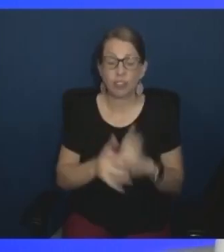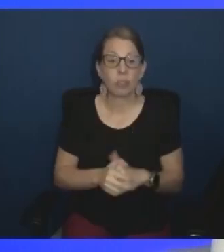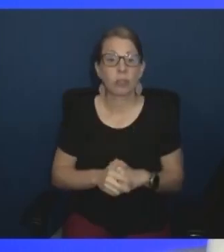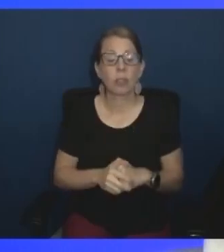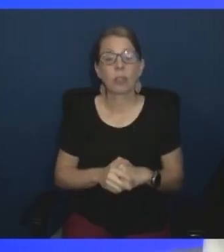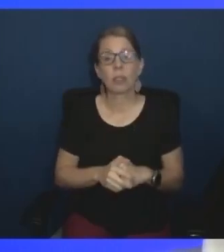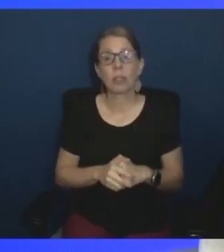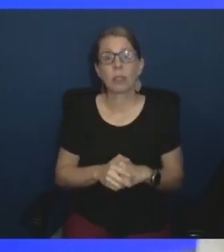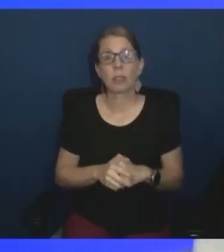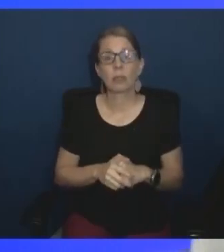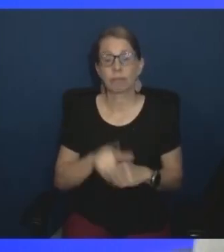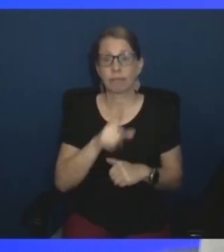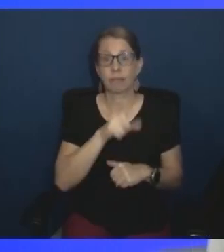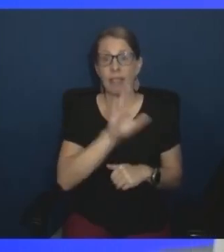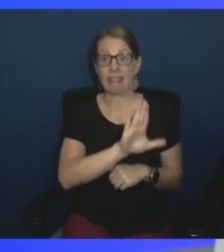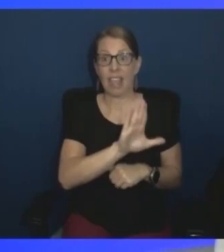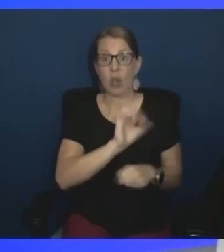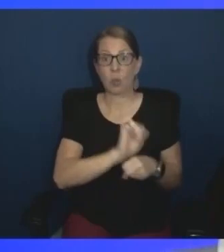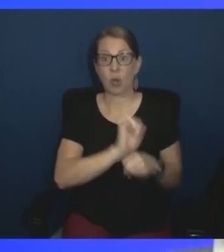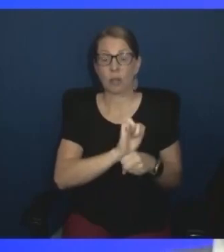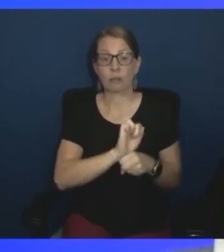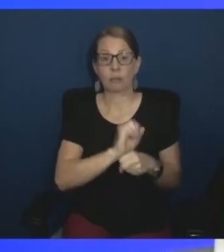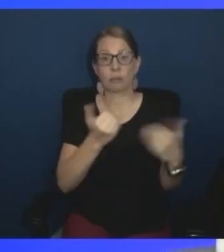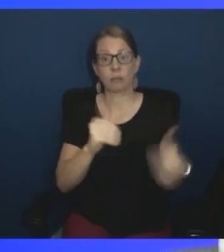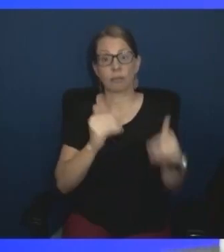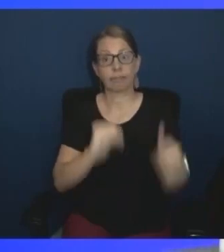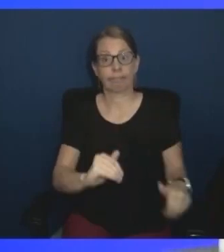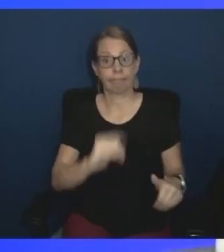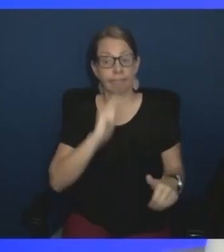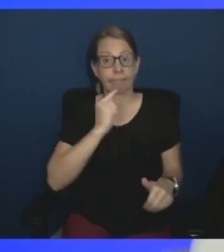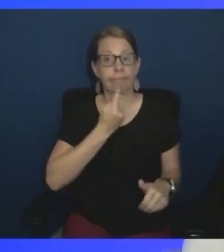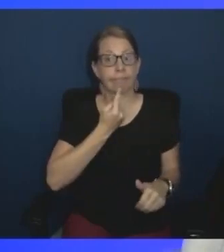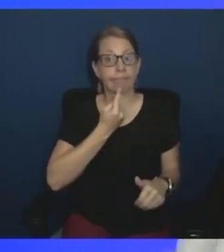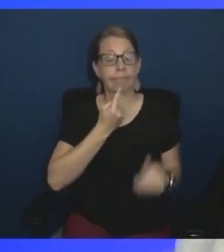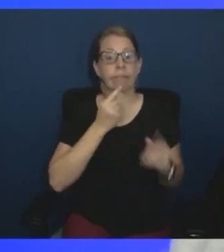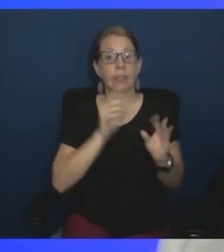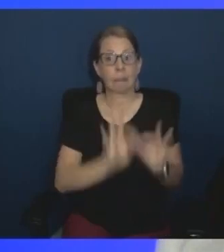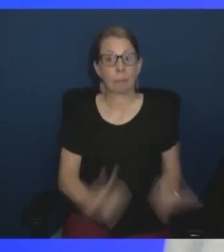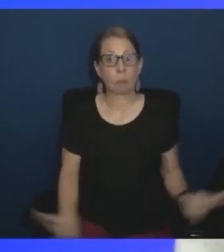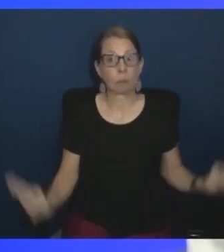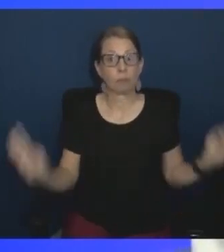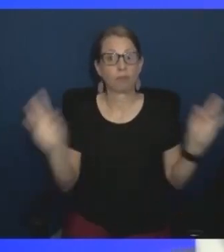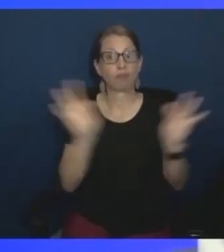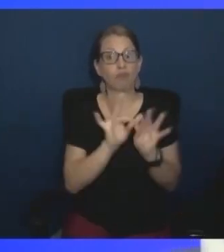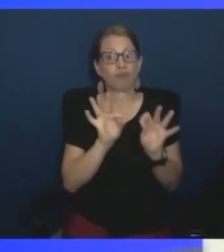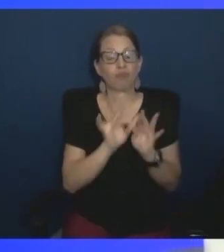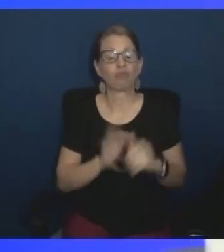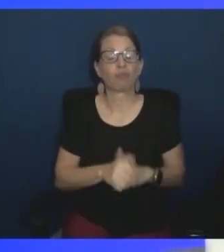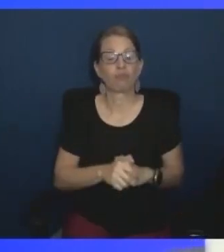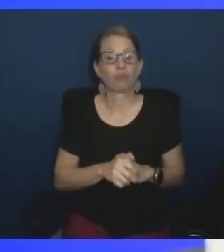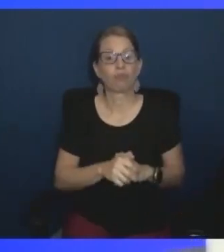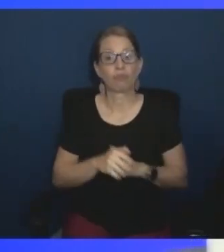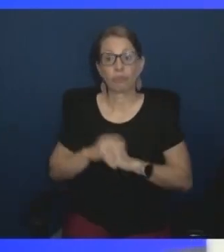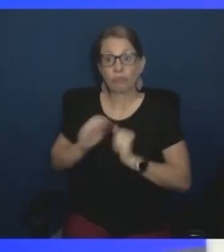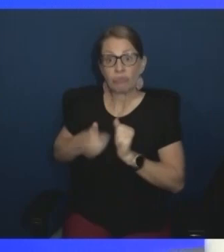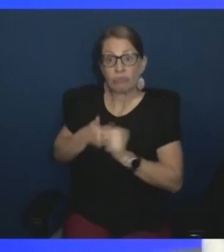their work is absolutely essential, and I don't think that, being behind the scenes, they